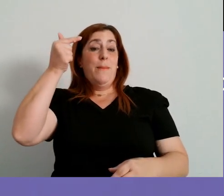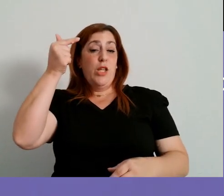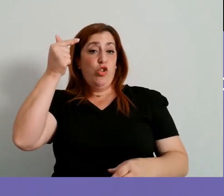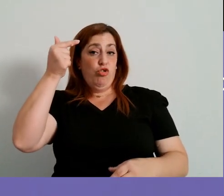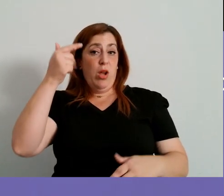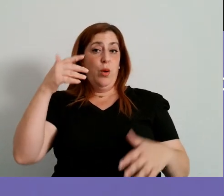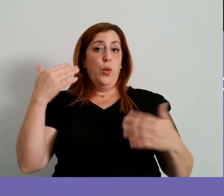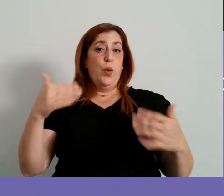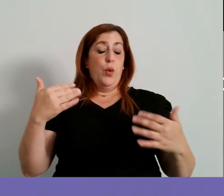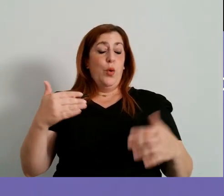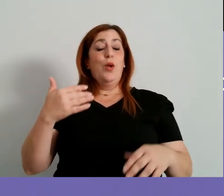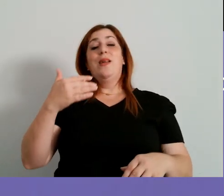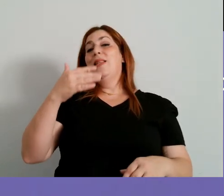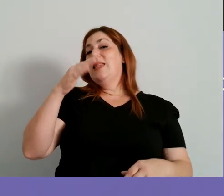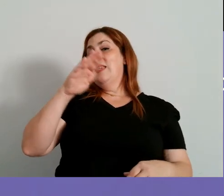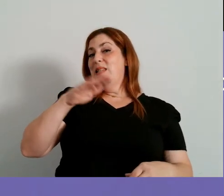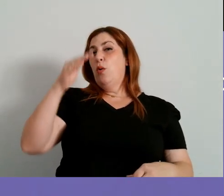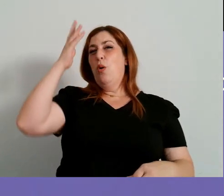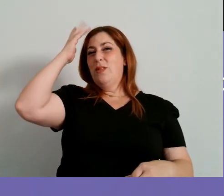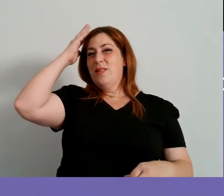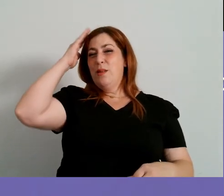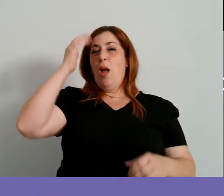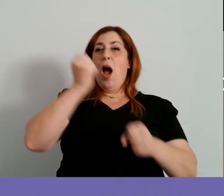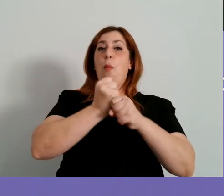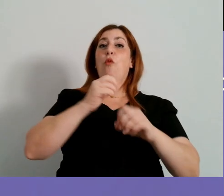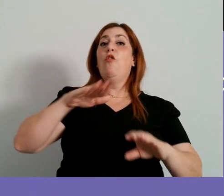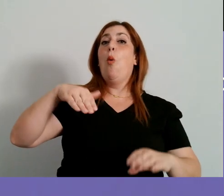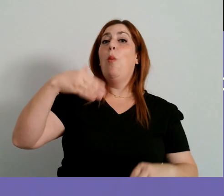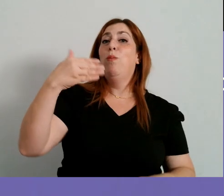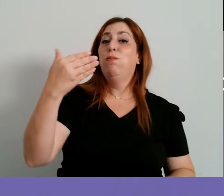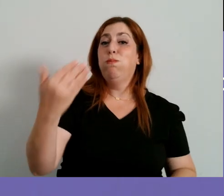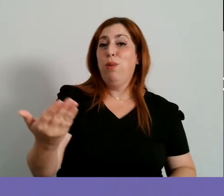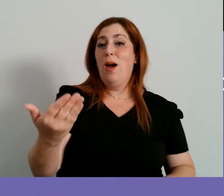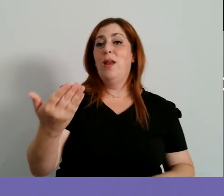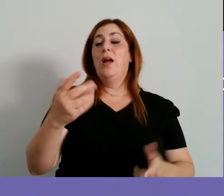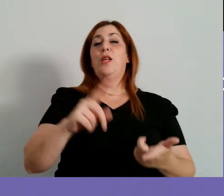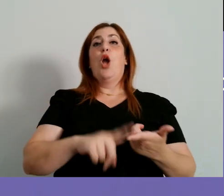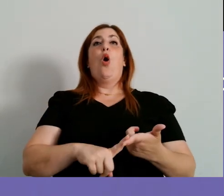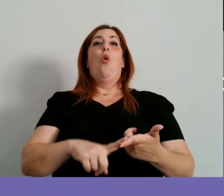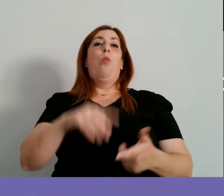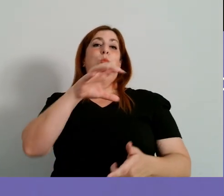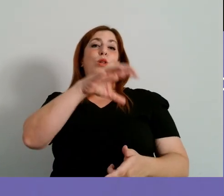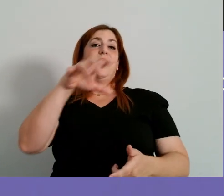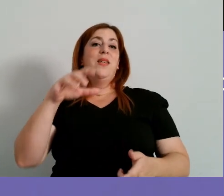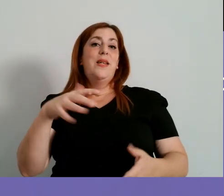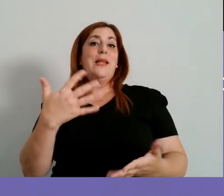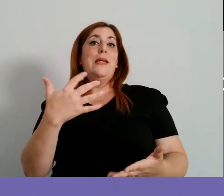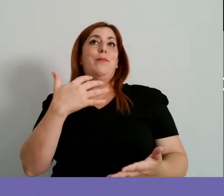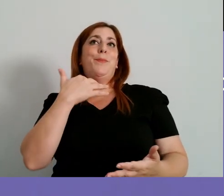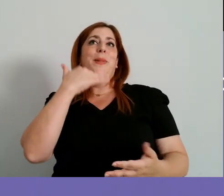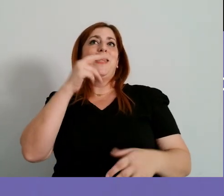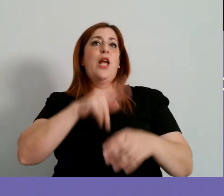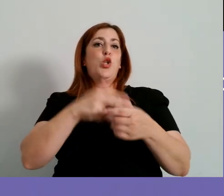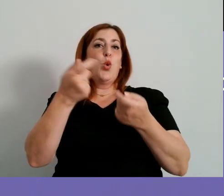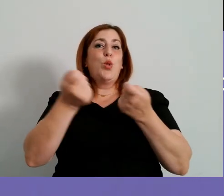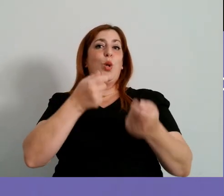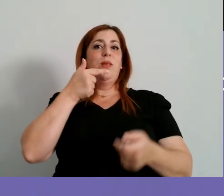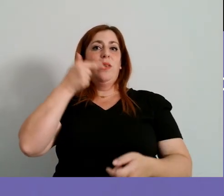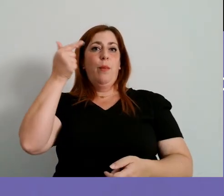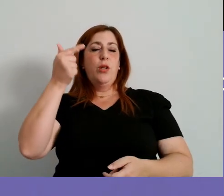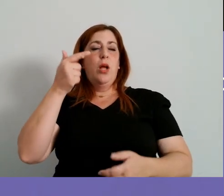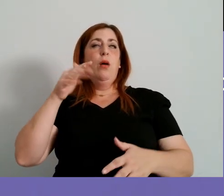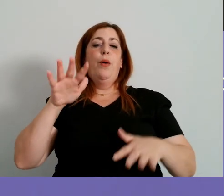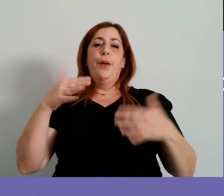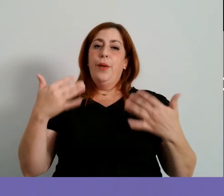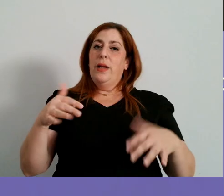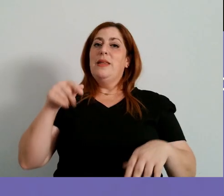especially for autistic people who work outside or who work in places that may not have temperature control. Can be very, very challenging for